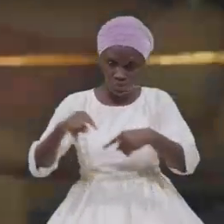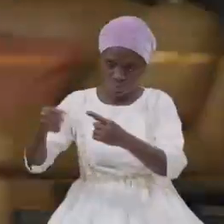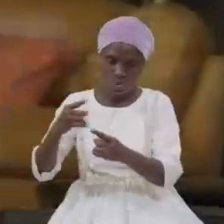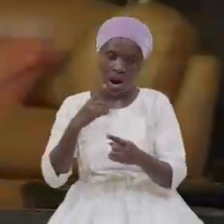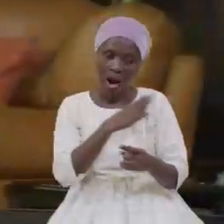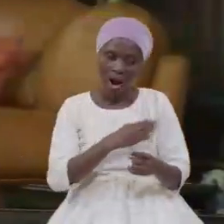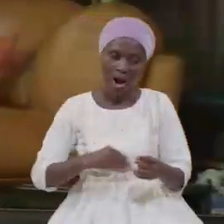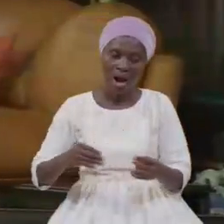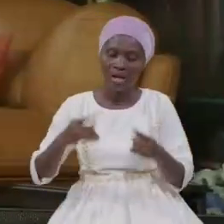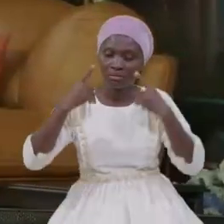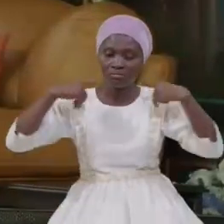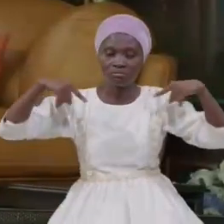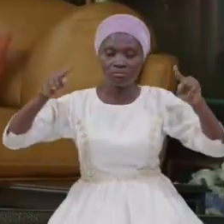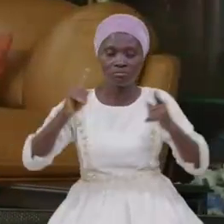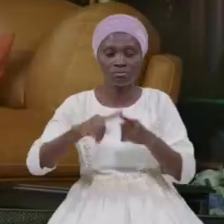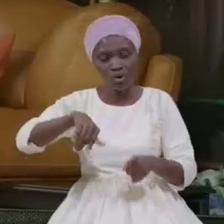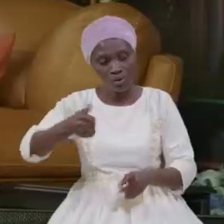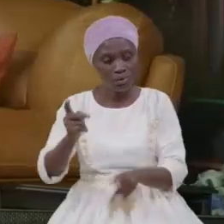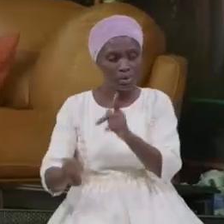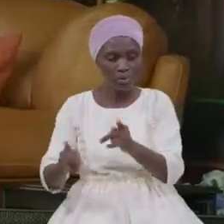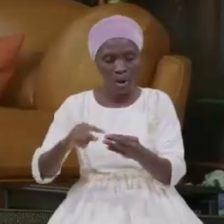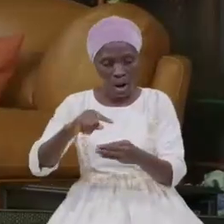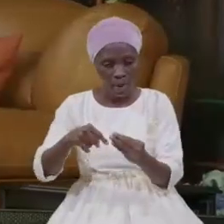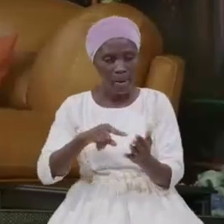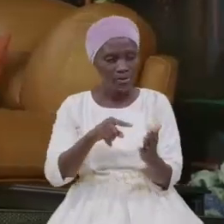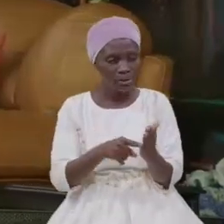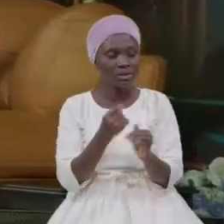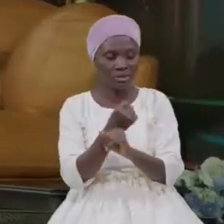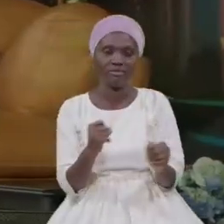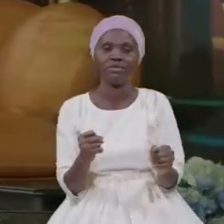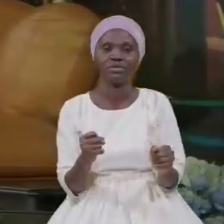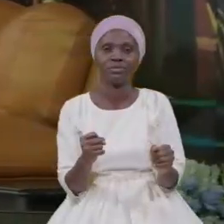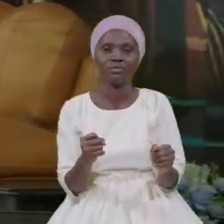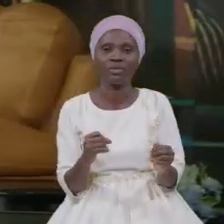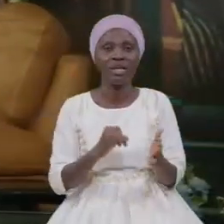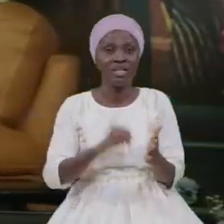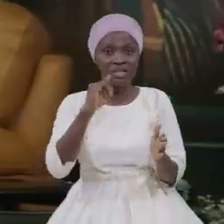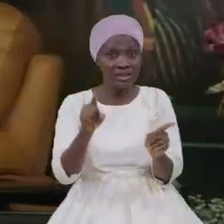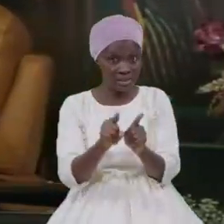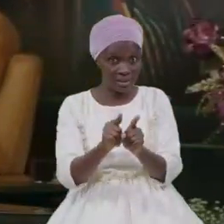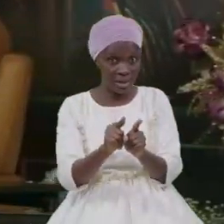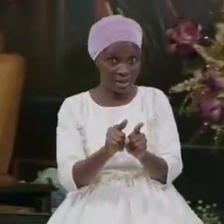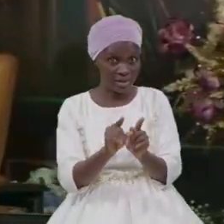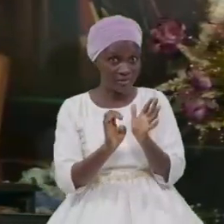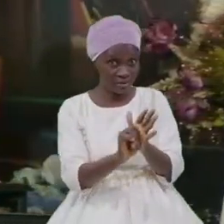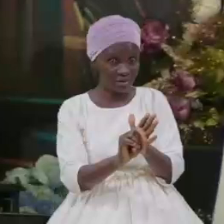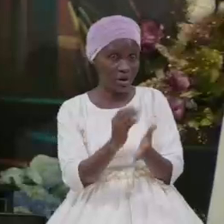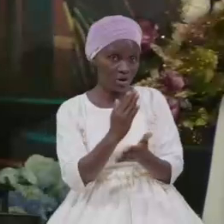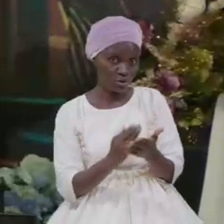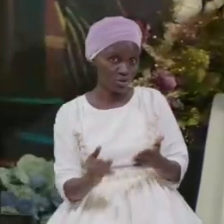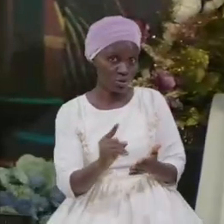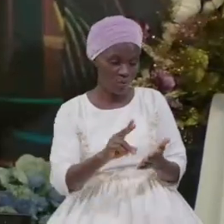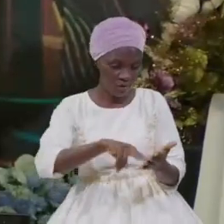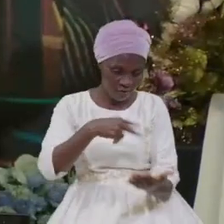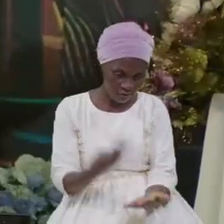about this salvation. It's like somebody fell into the well. And as he's in